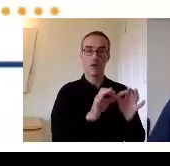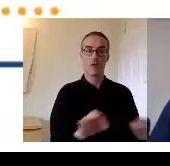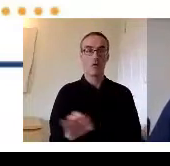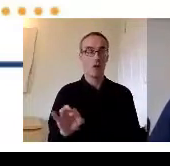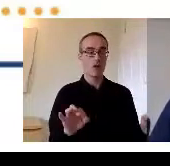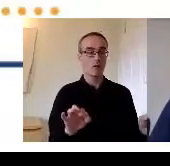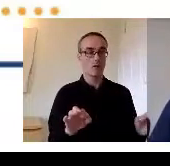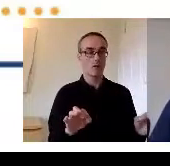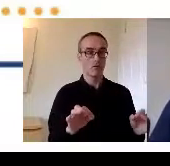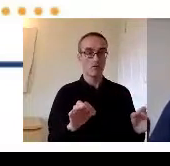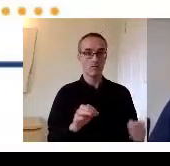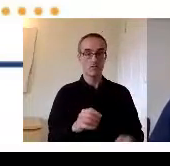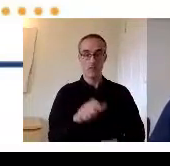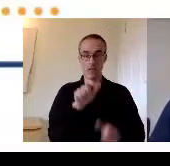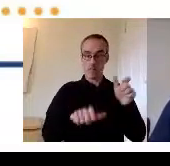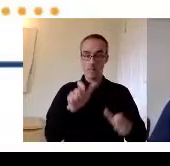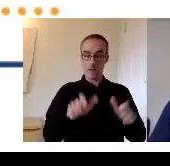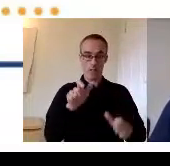you had